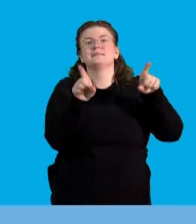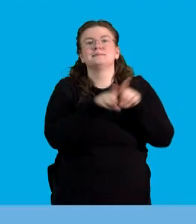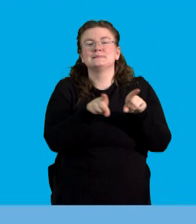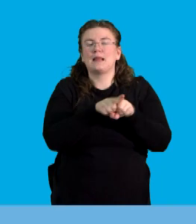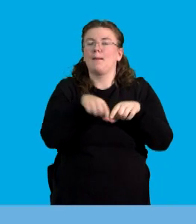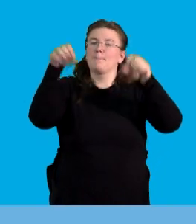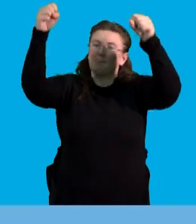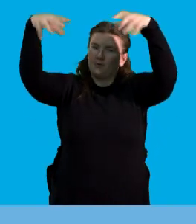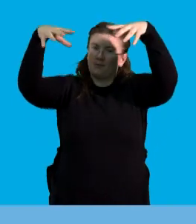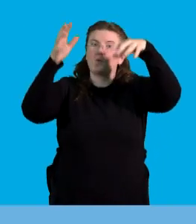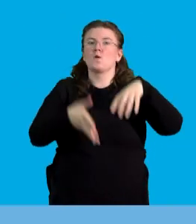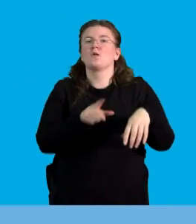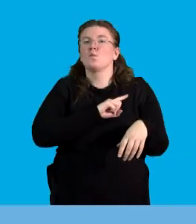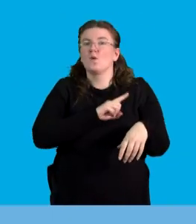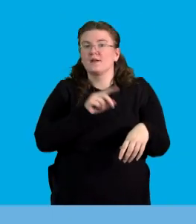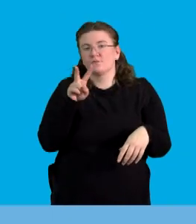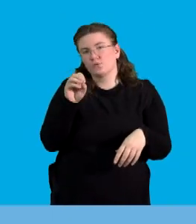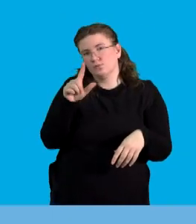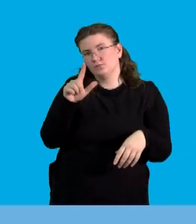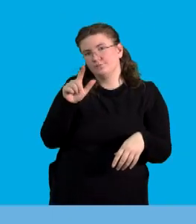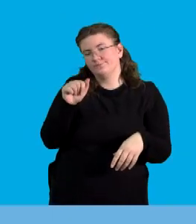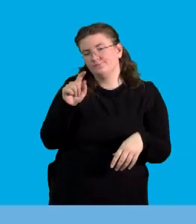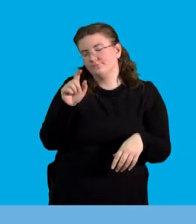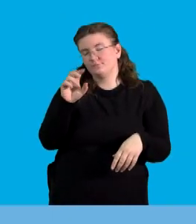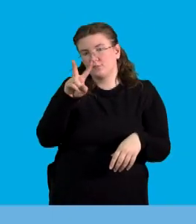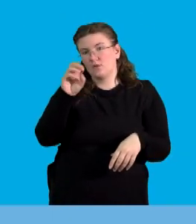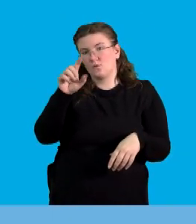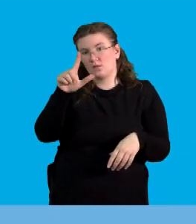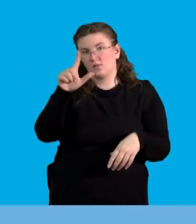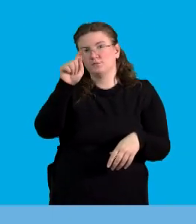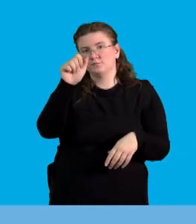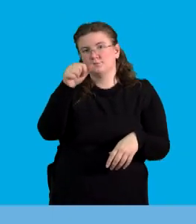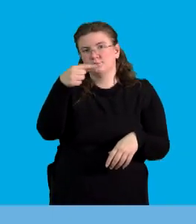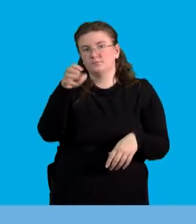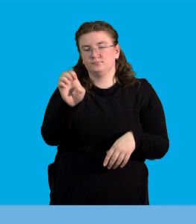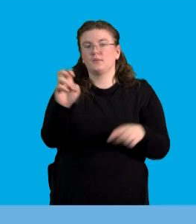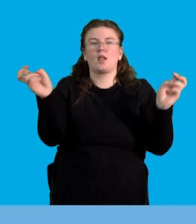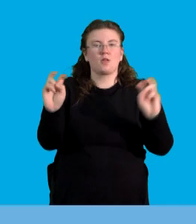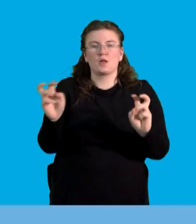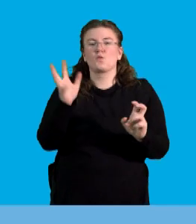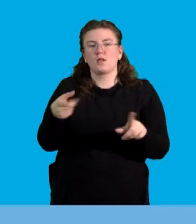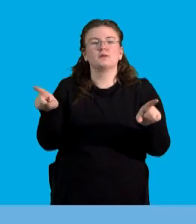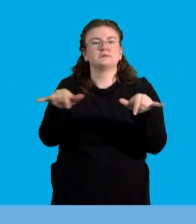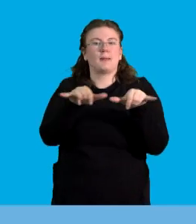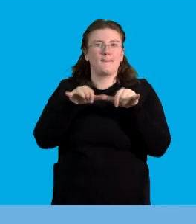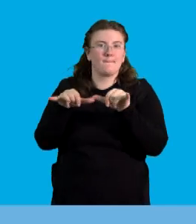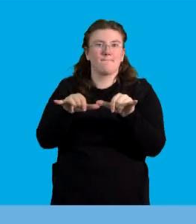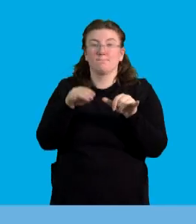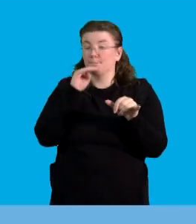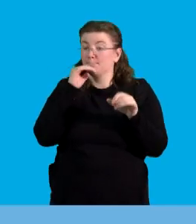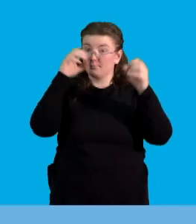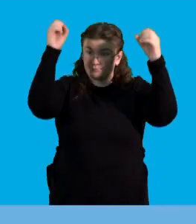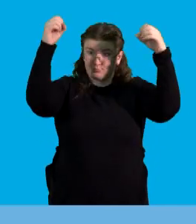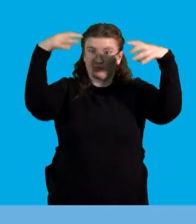brightness because the voltage across each of those light bulbs will remain the same. And because of that, there won't be any difference in terms of the